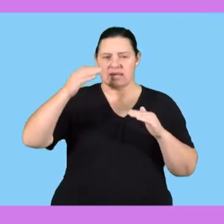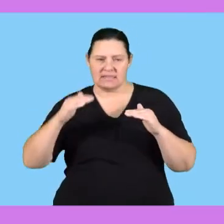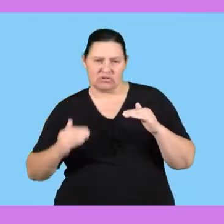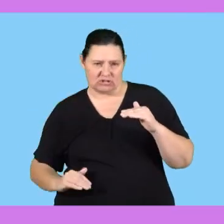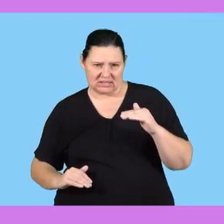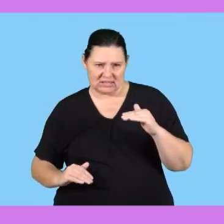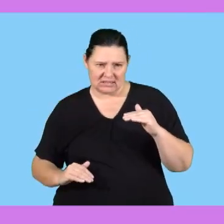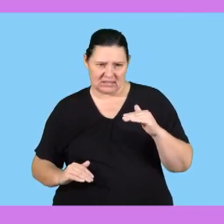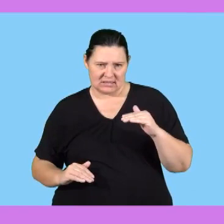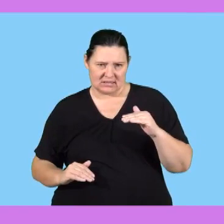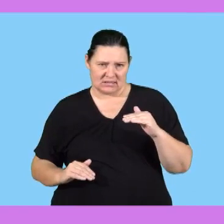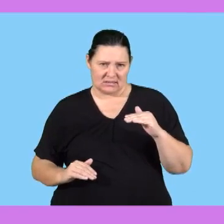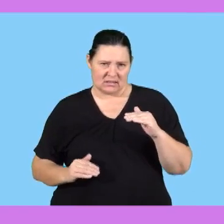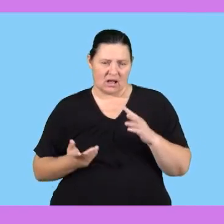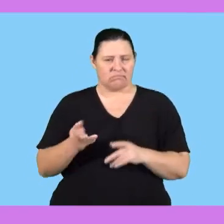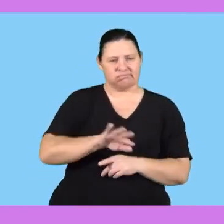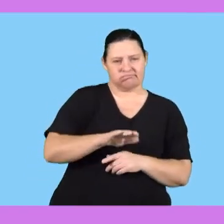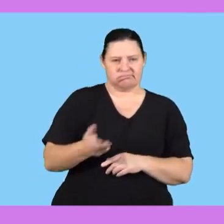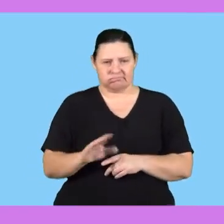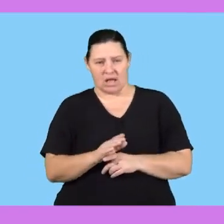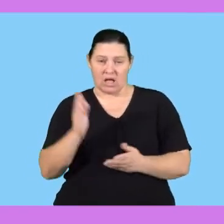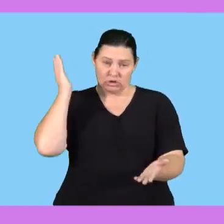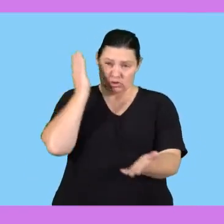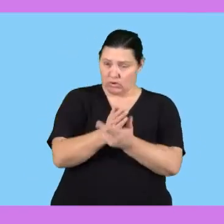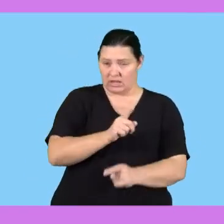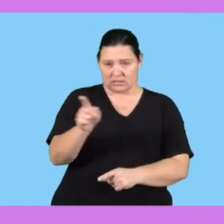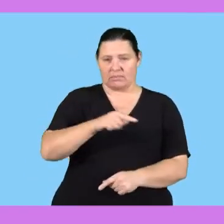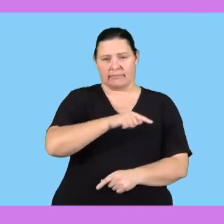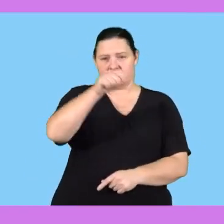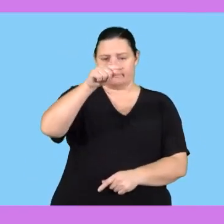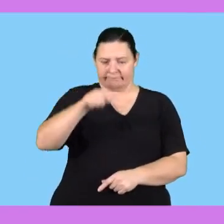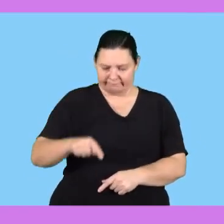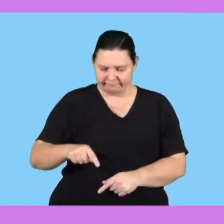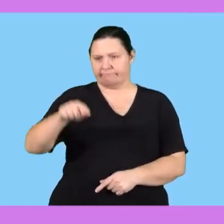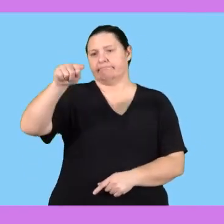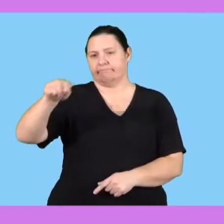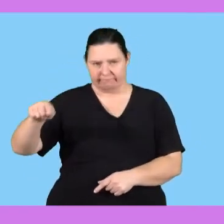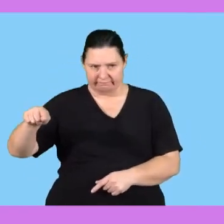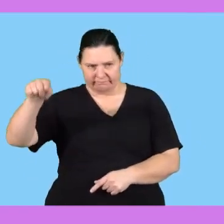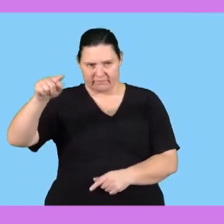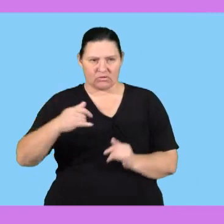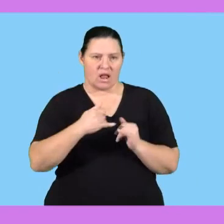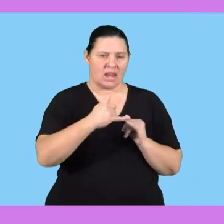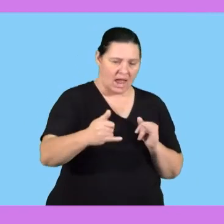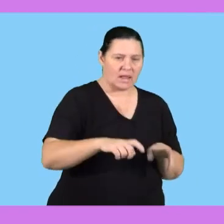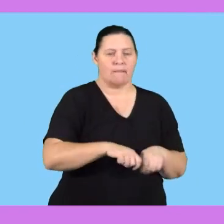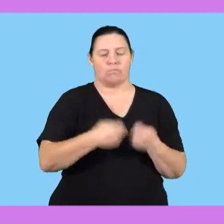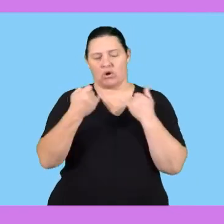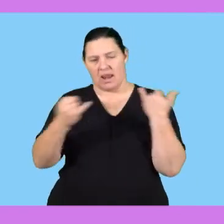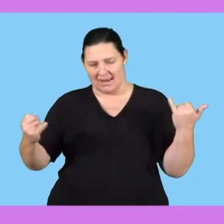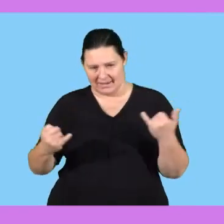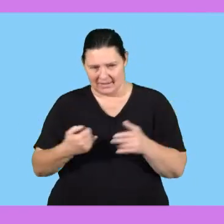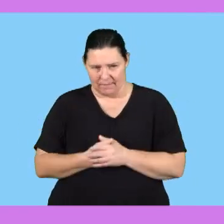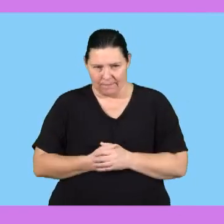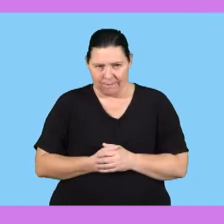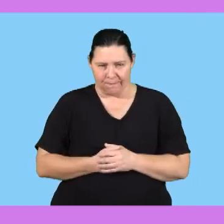and decreasing, right? It does not keep a consistent straight line. So I hope you notice the difference between the line graph and the